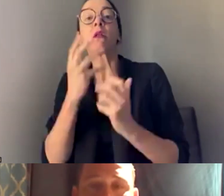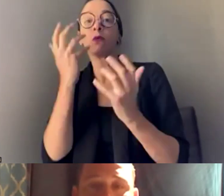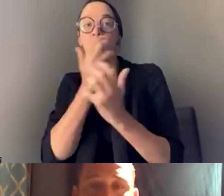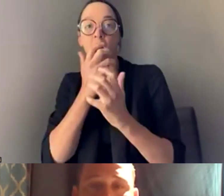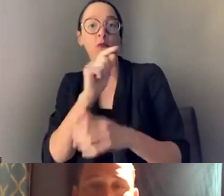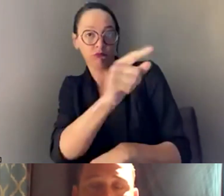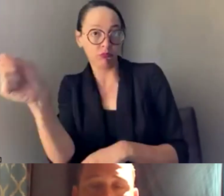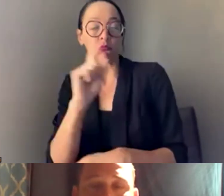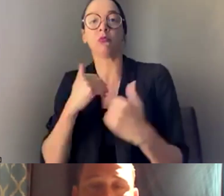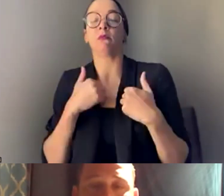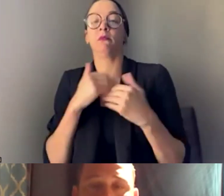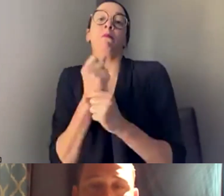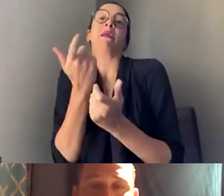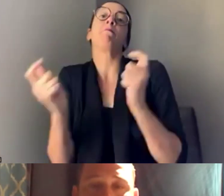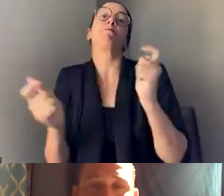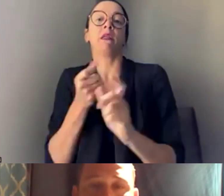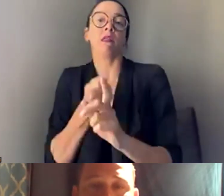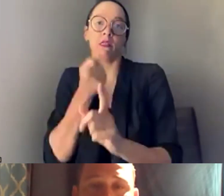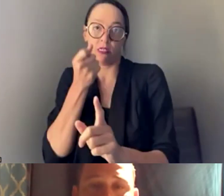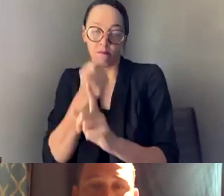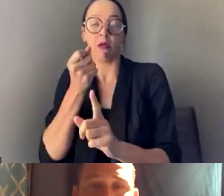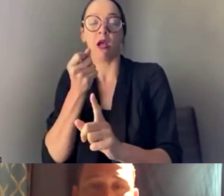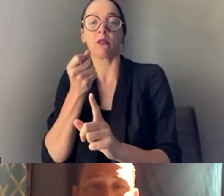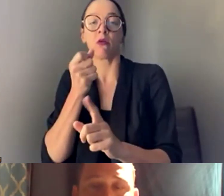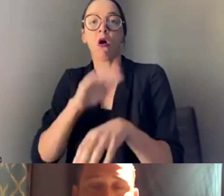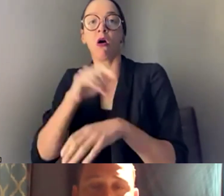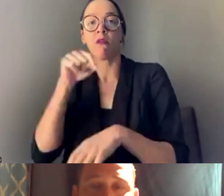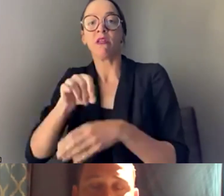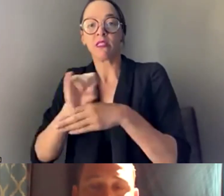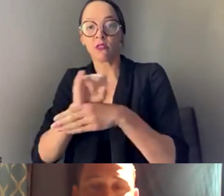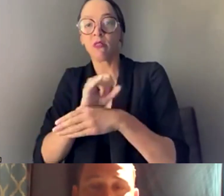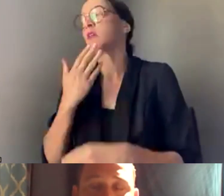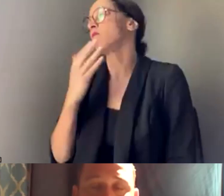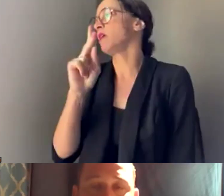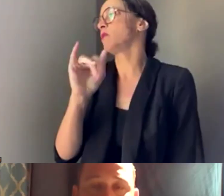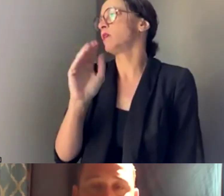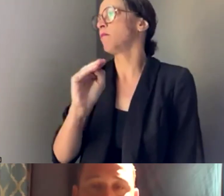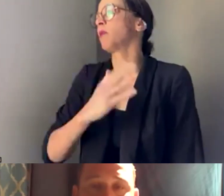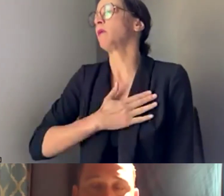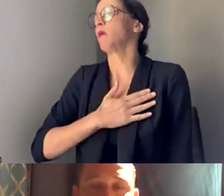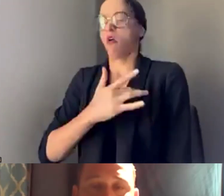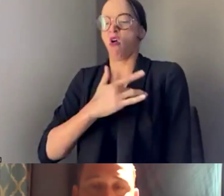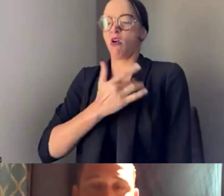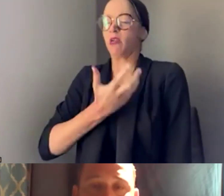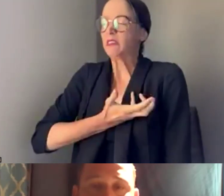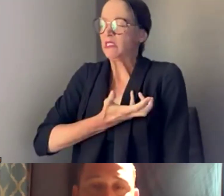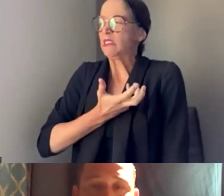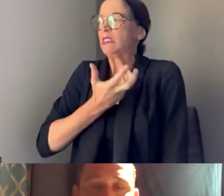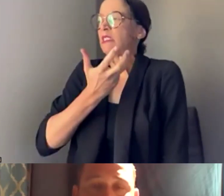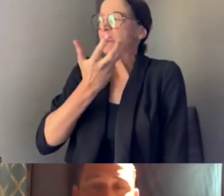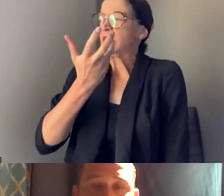Thank you, Kimberly, and my heart goes out to you. Deepest condolences for your loss. I can only imagine. And so